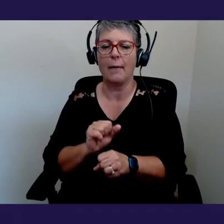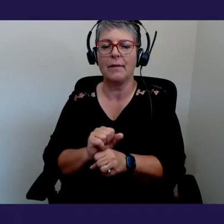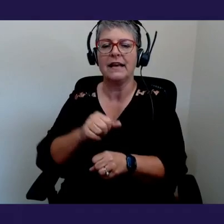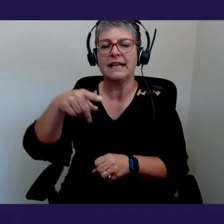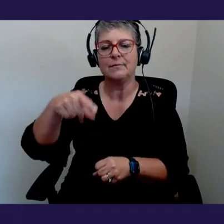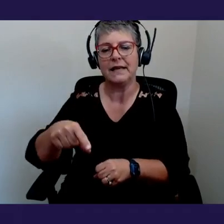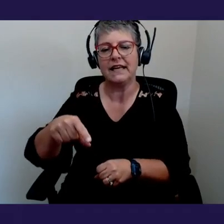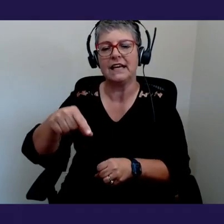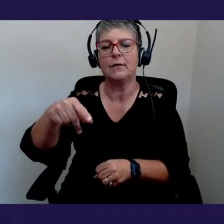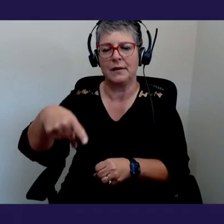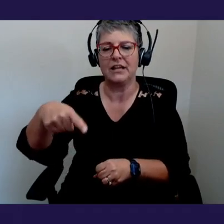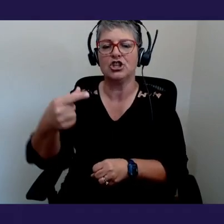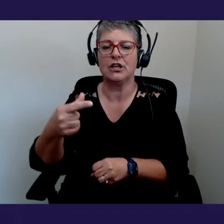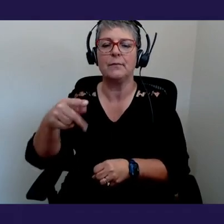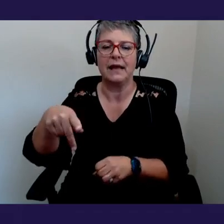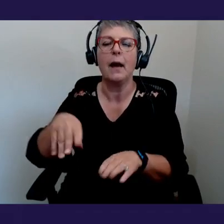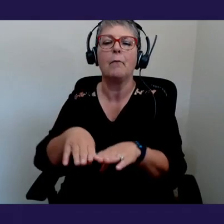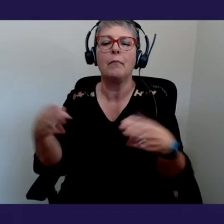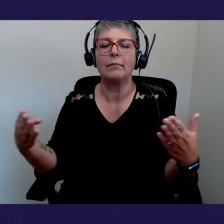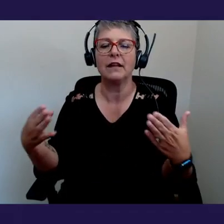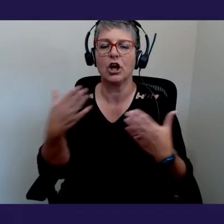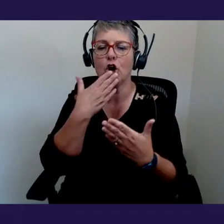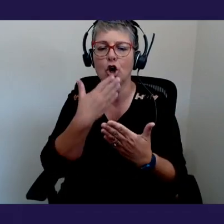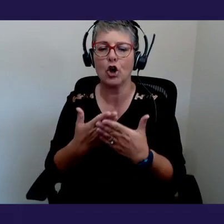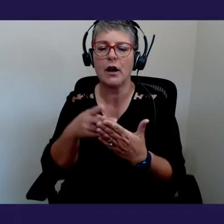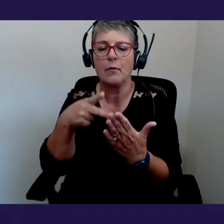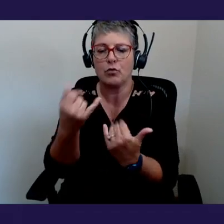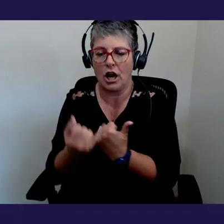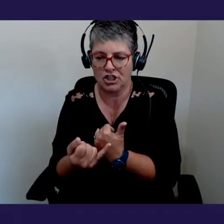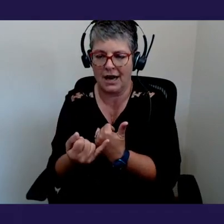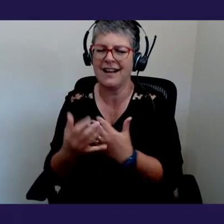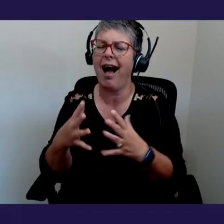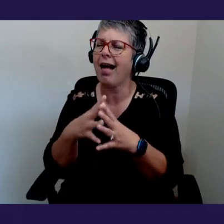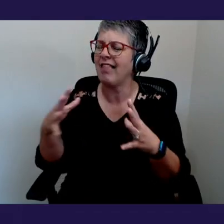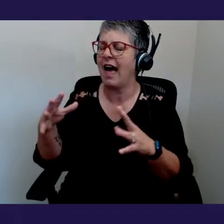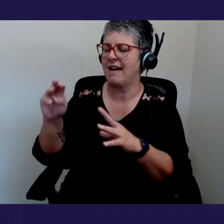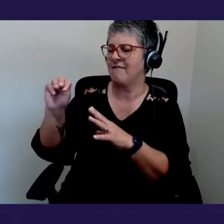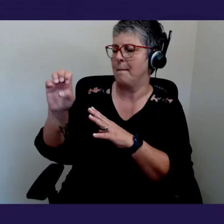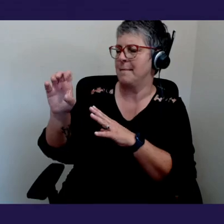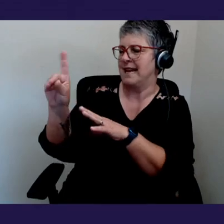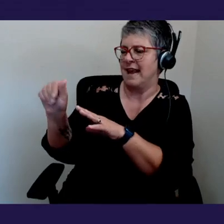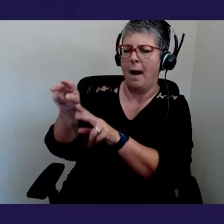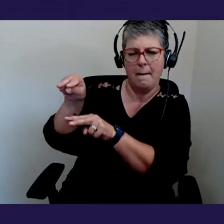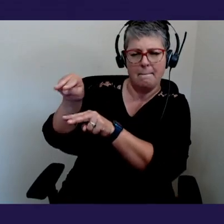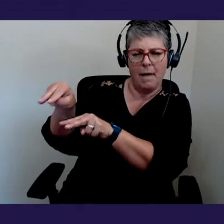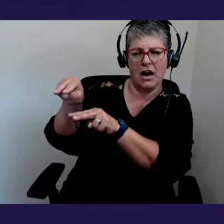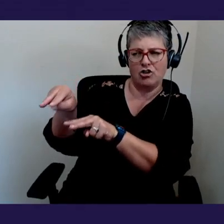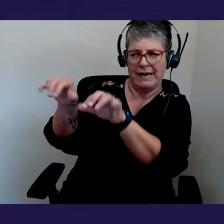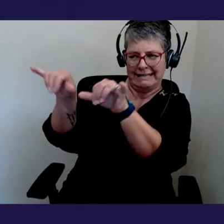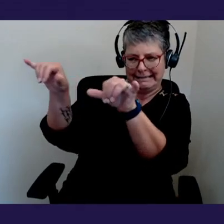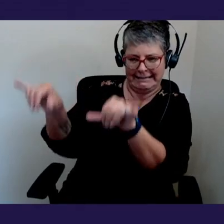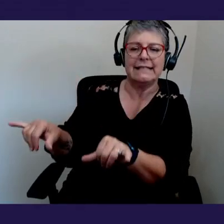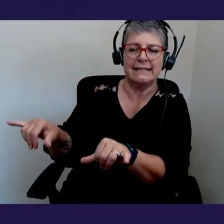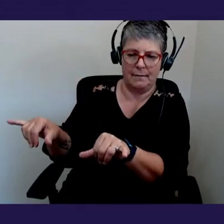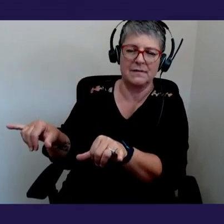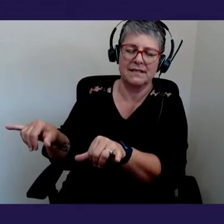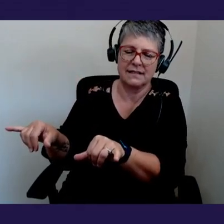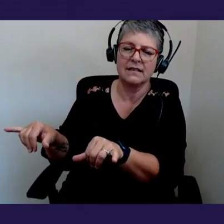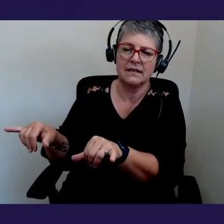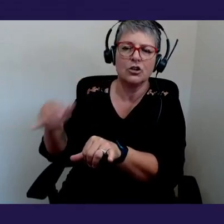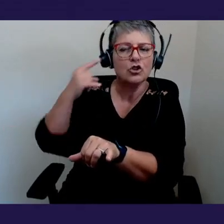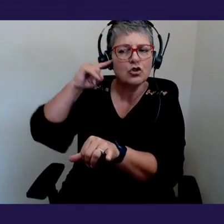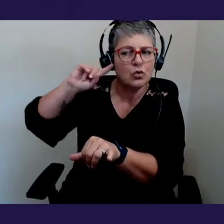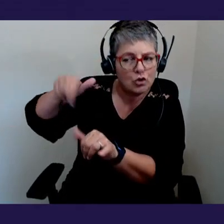lot of media monitoring. So we use really, really advanced media monitoring systems to